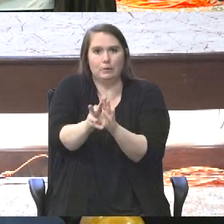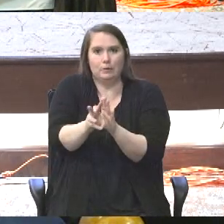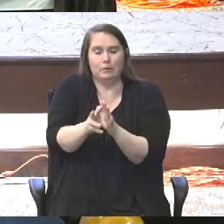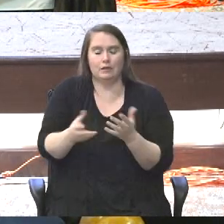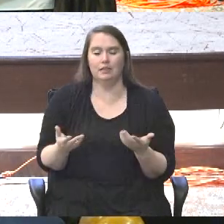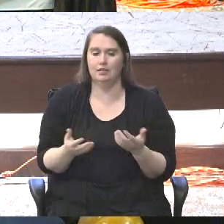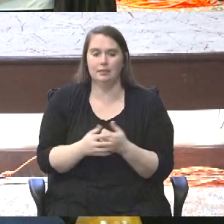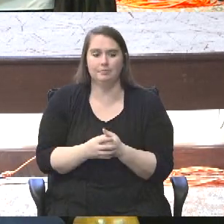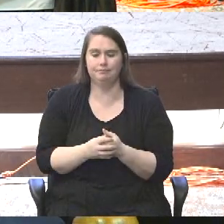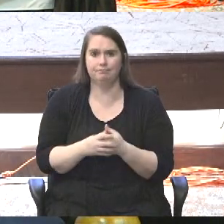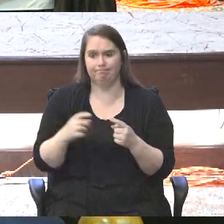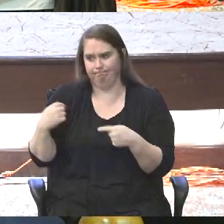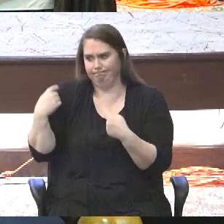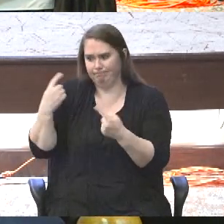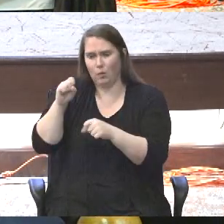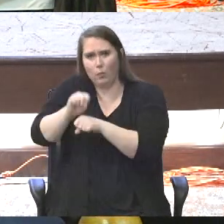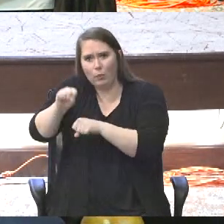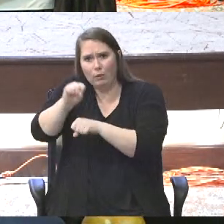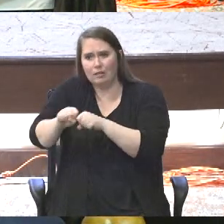and honoring